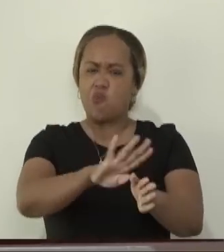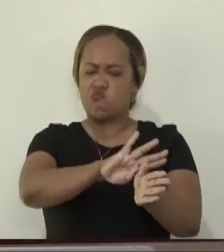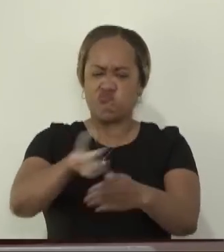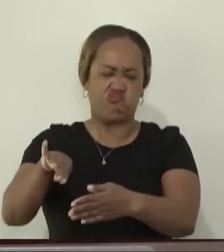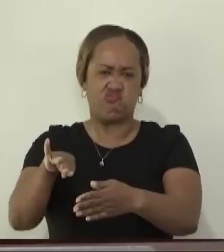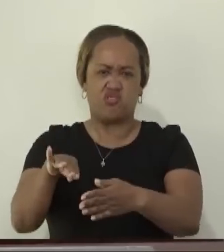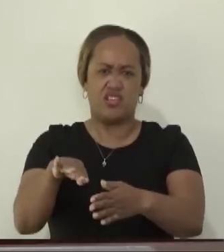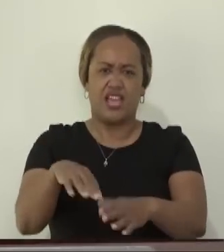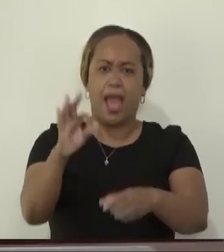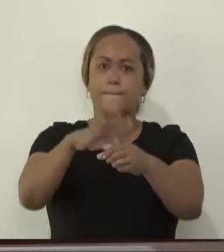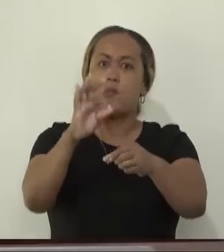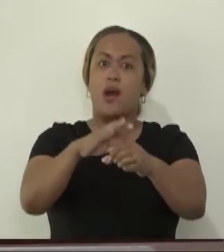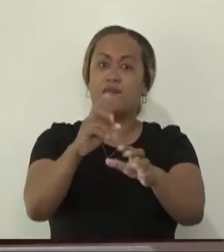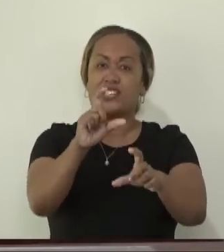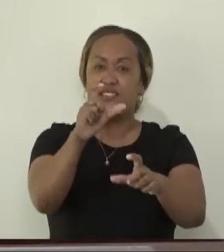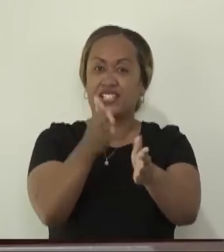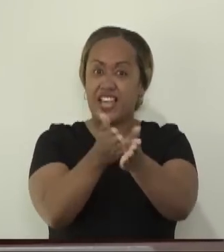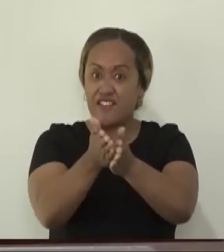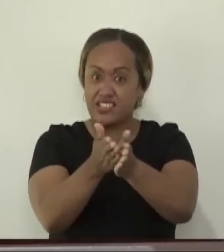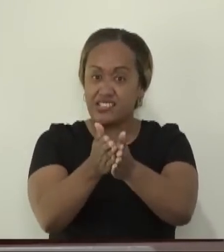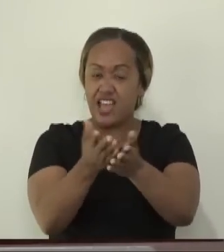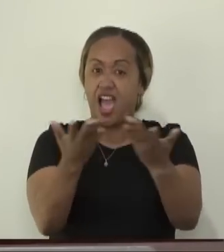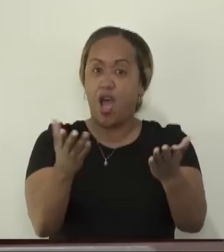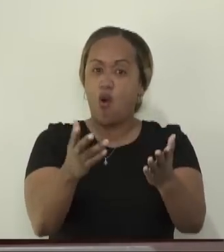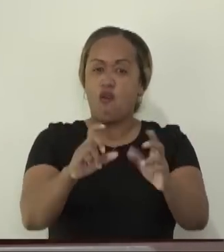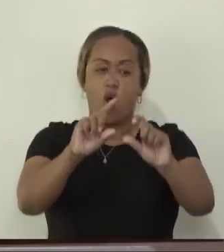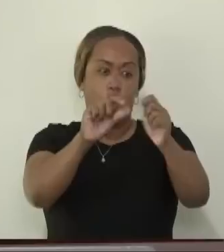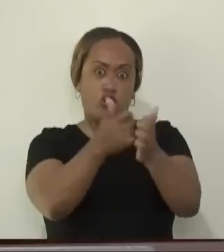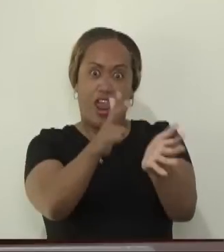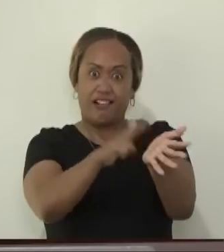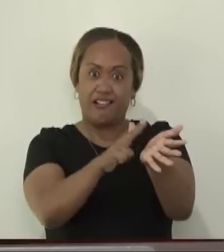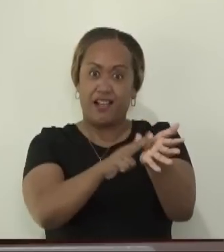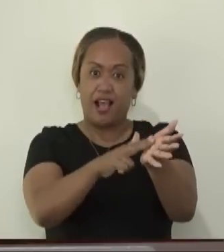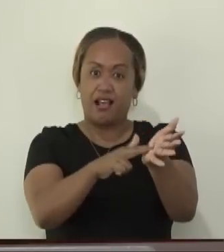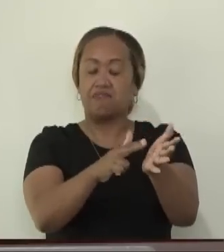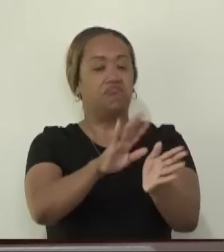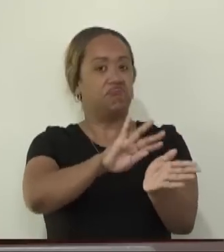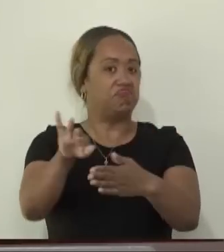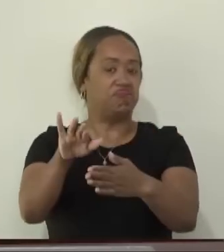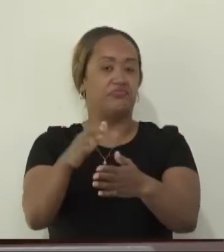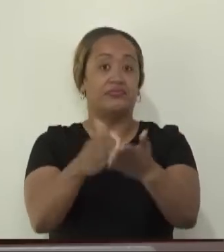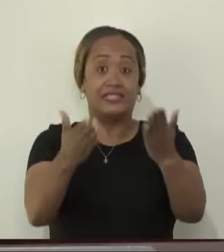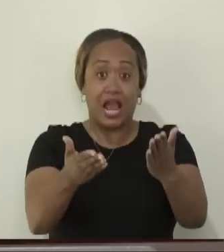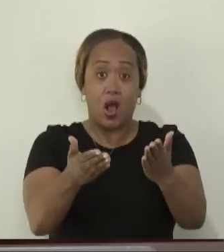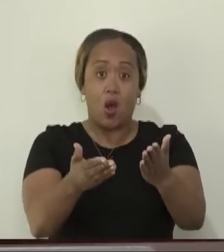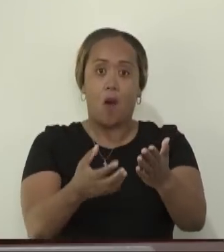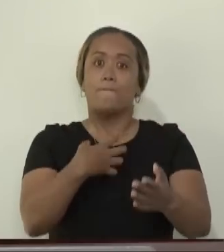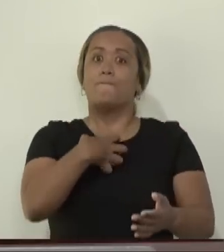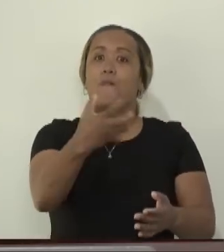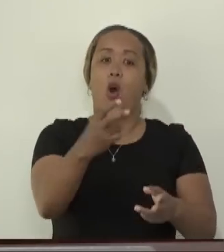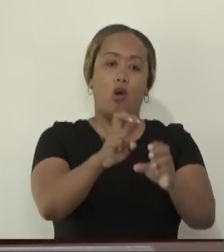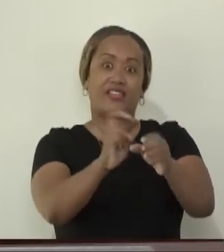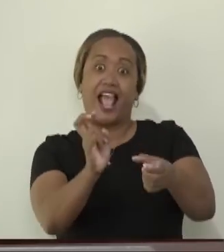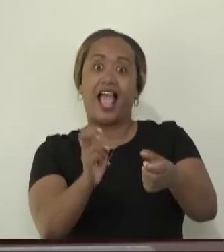the appointment of civil servants on a contractual basis and increased the retirement age